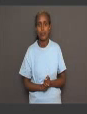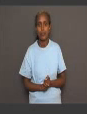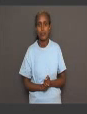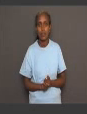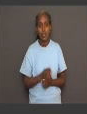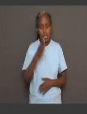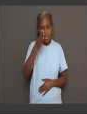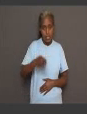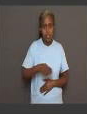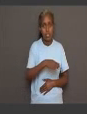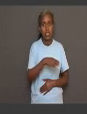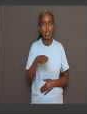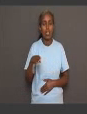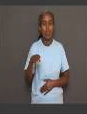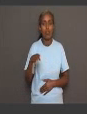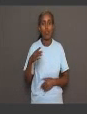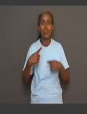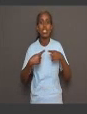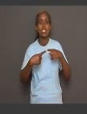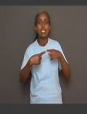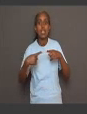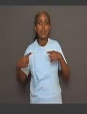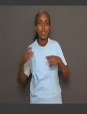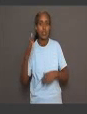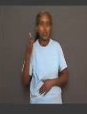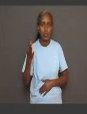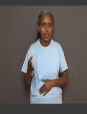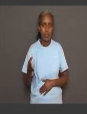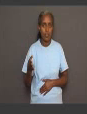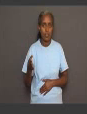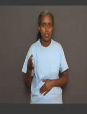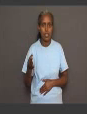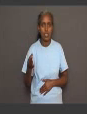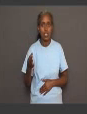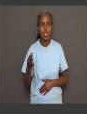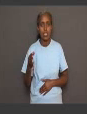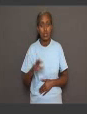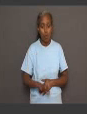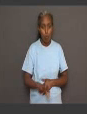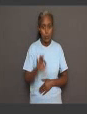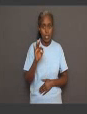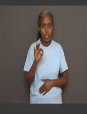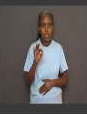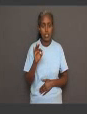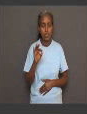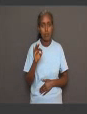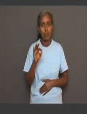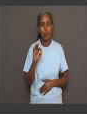The graph of the inverse of f is obtained